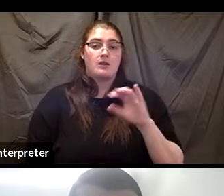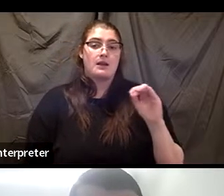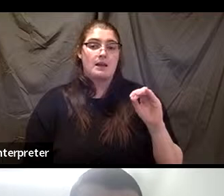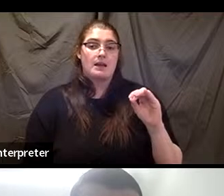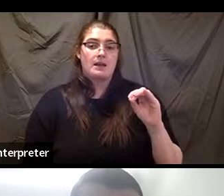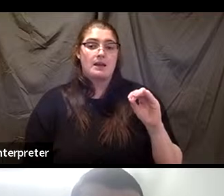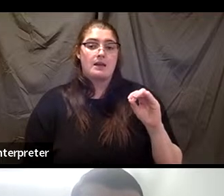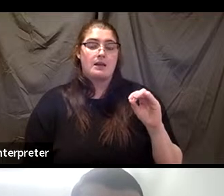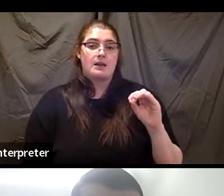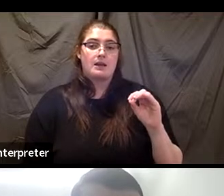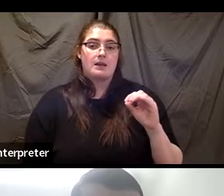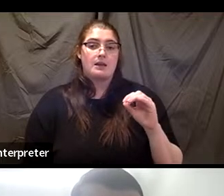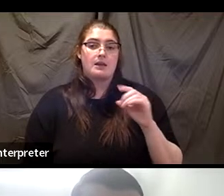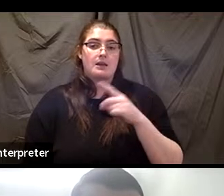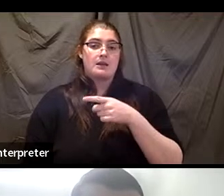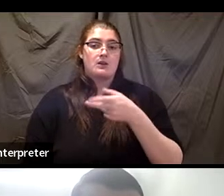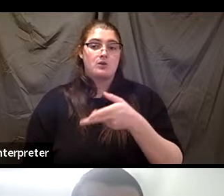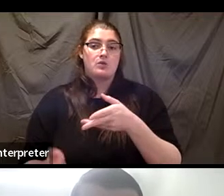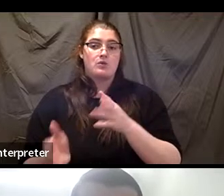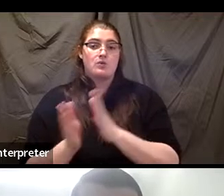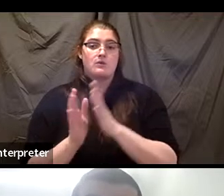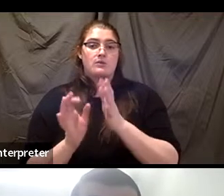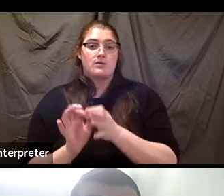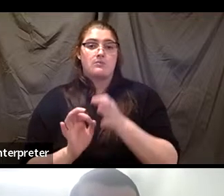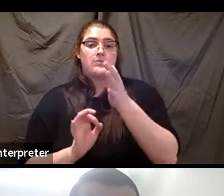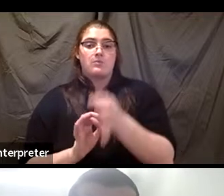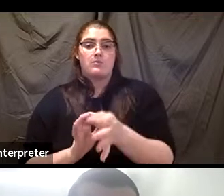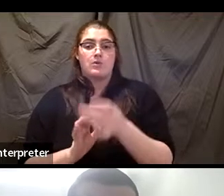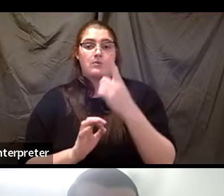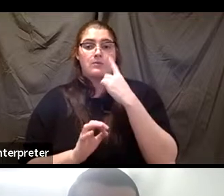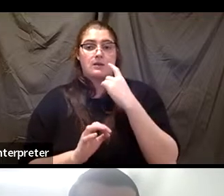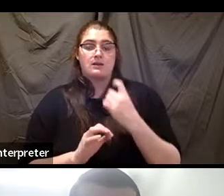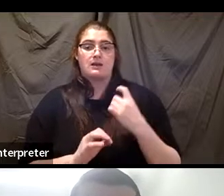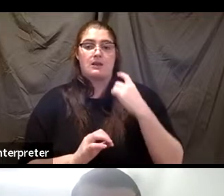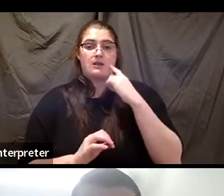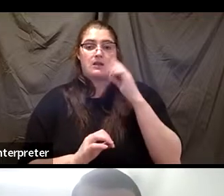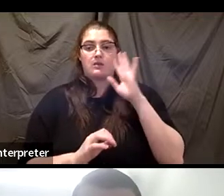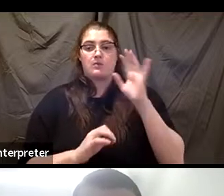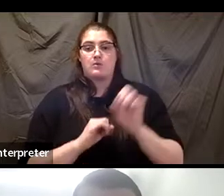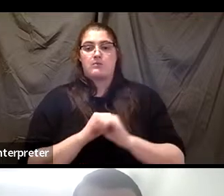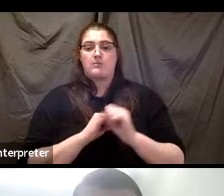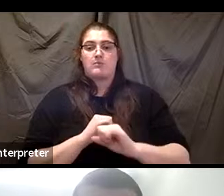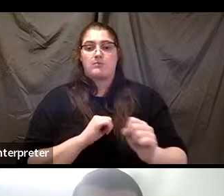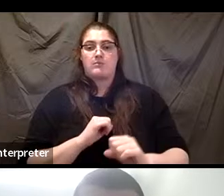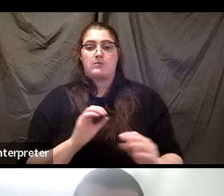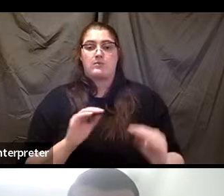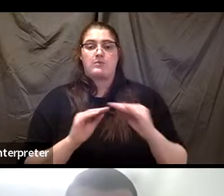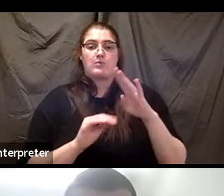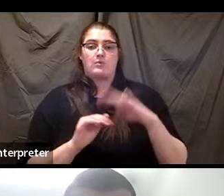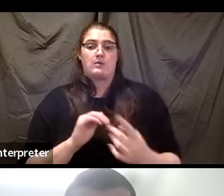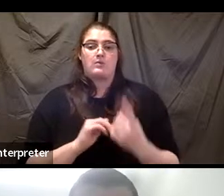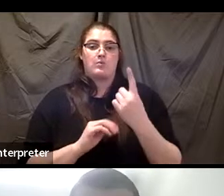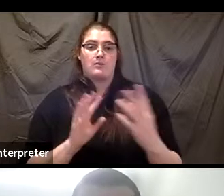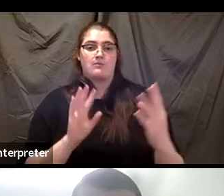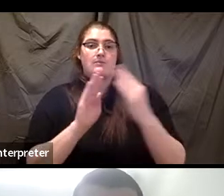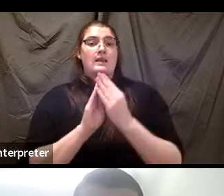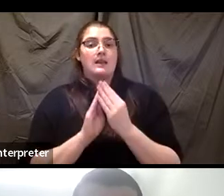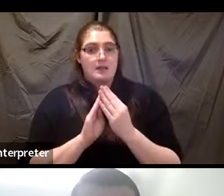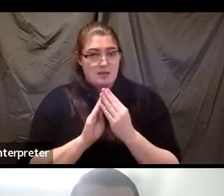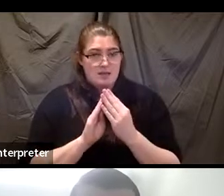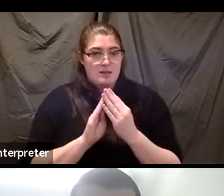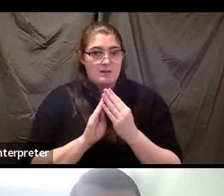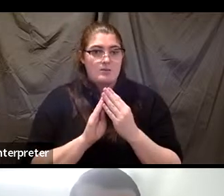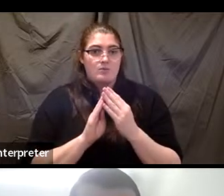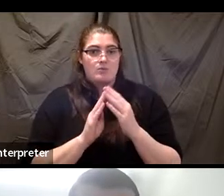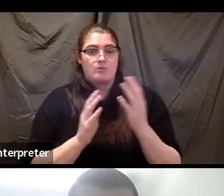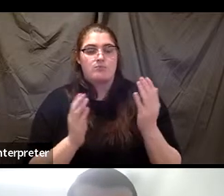and he requested a postponement because he thought that it would take more than one meeting, I think was the reason. And